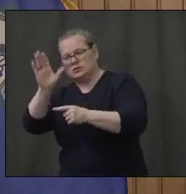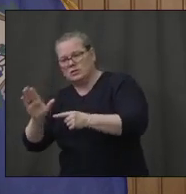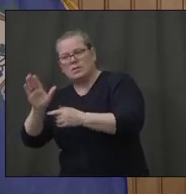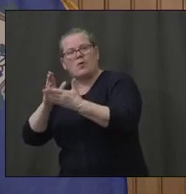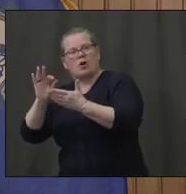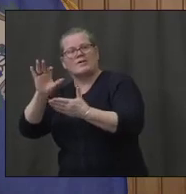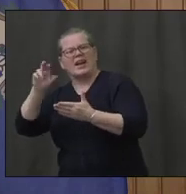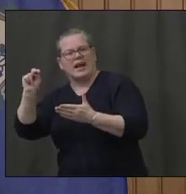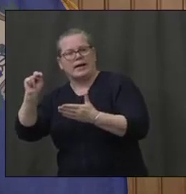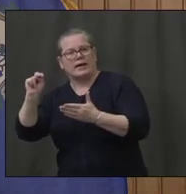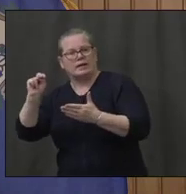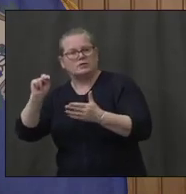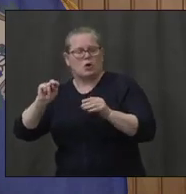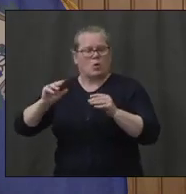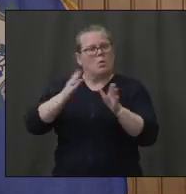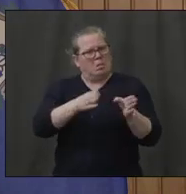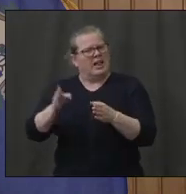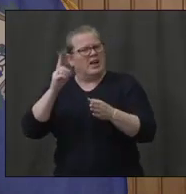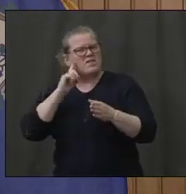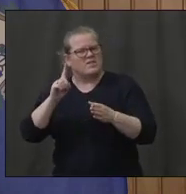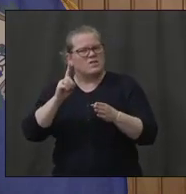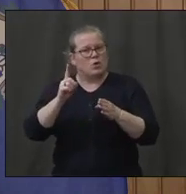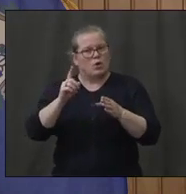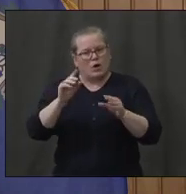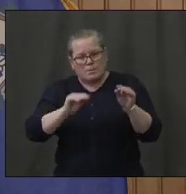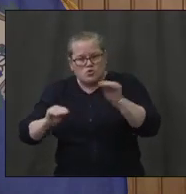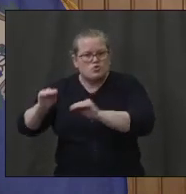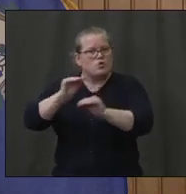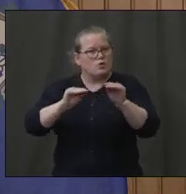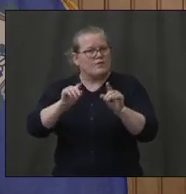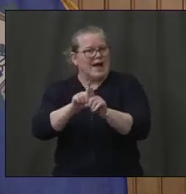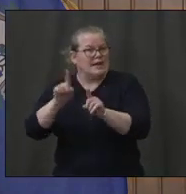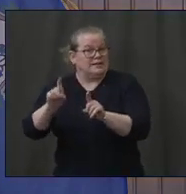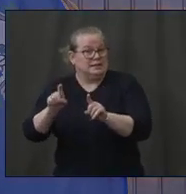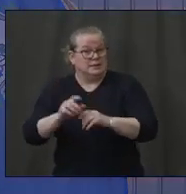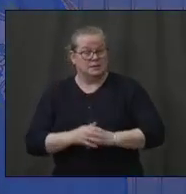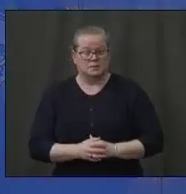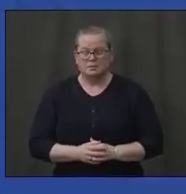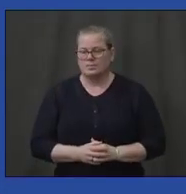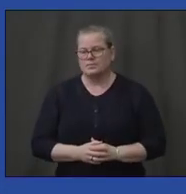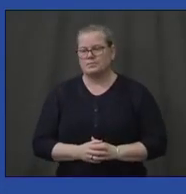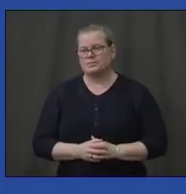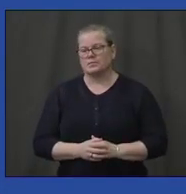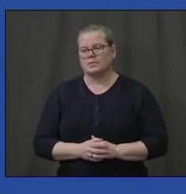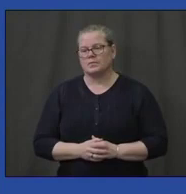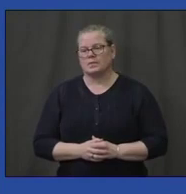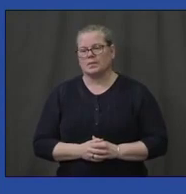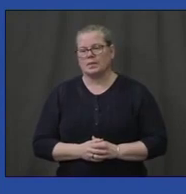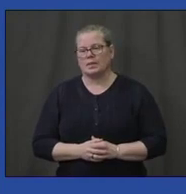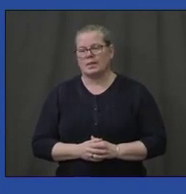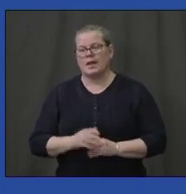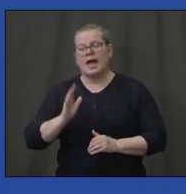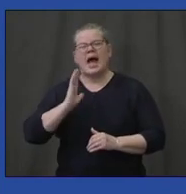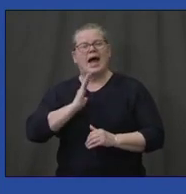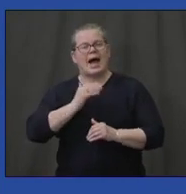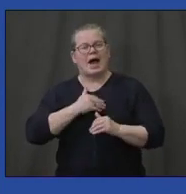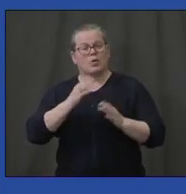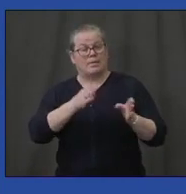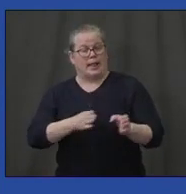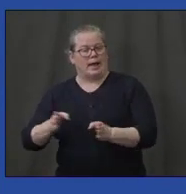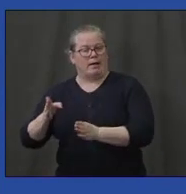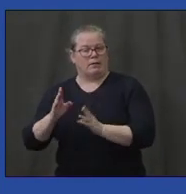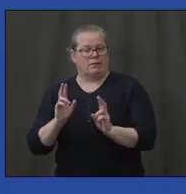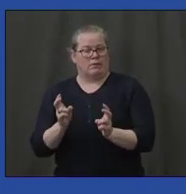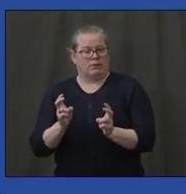Last thing you see on the game plan, a couple of things. One, there's an extraordinary difference